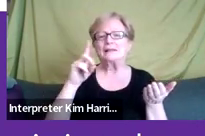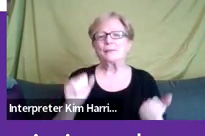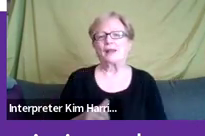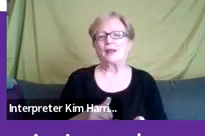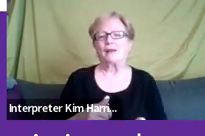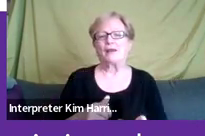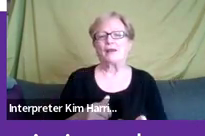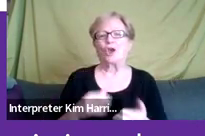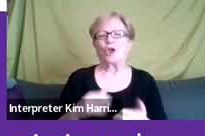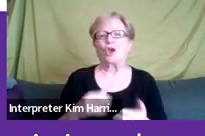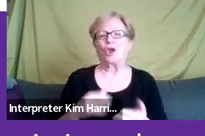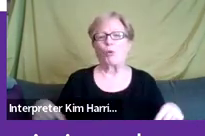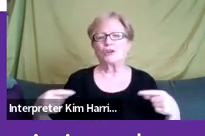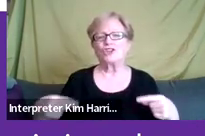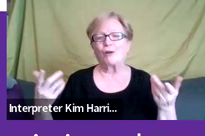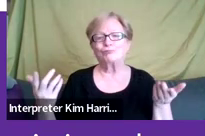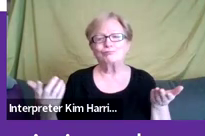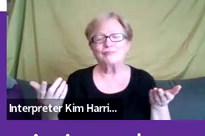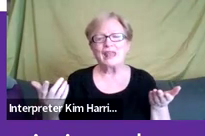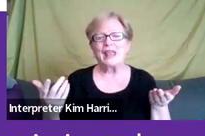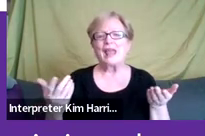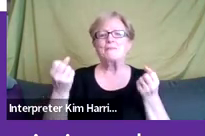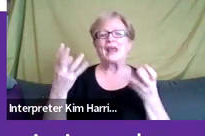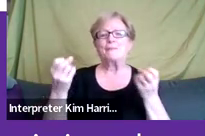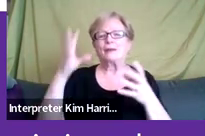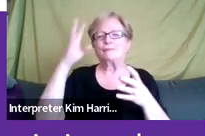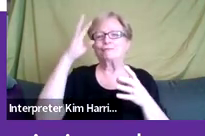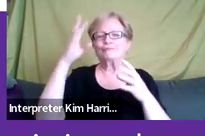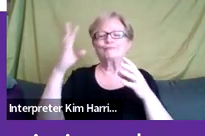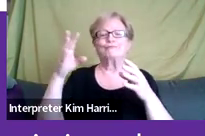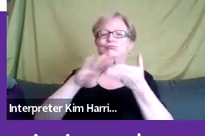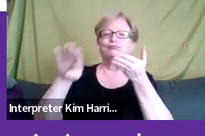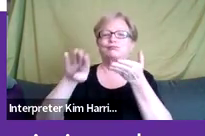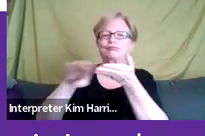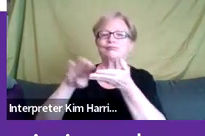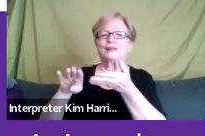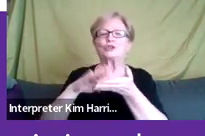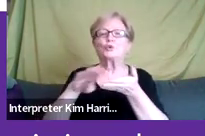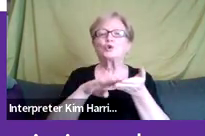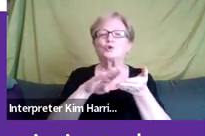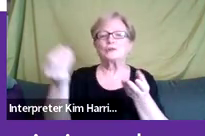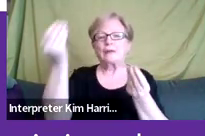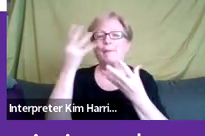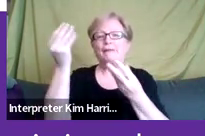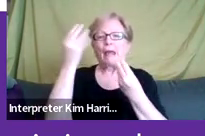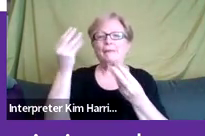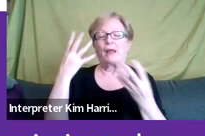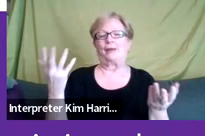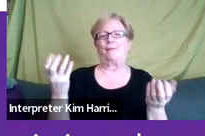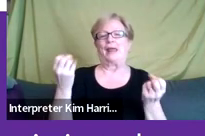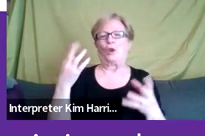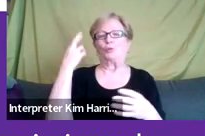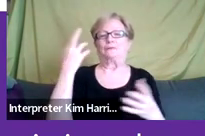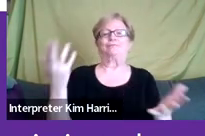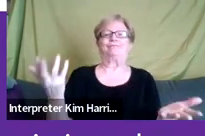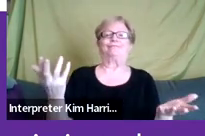using a wheelchair, and had all these excuses and such. And so that, you know, was one